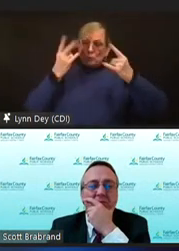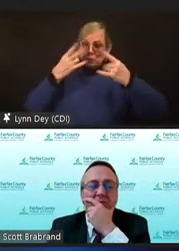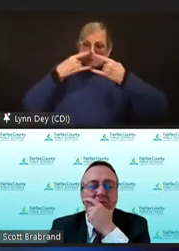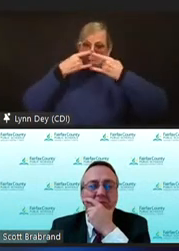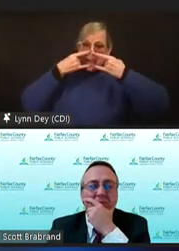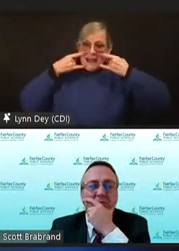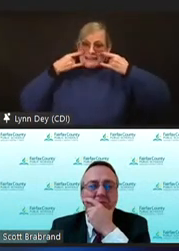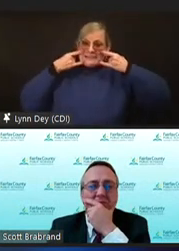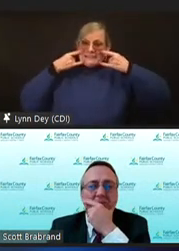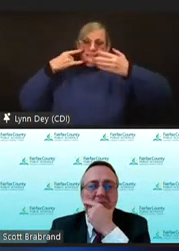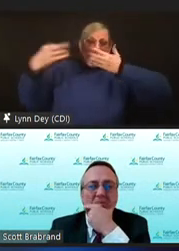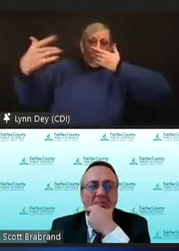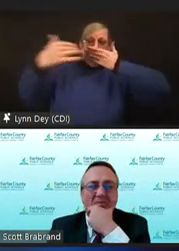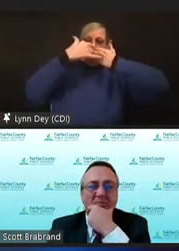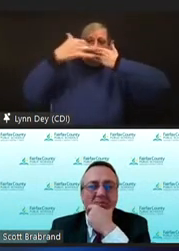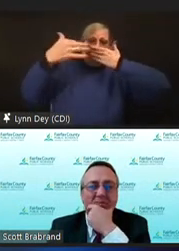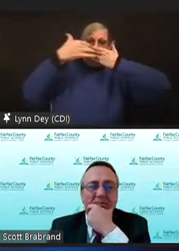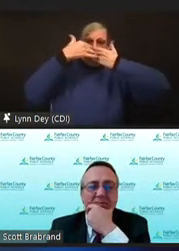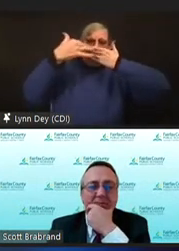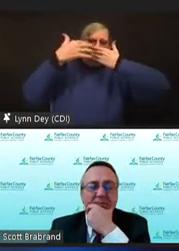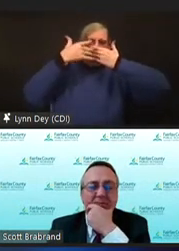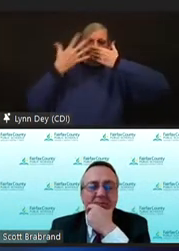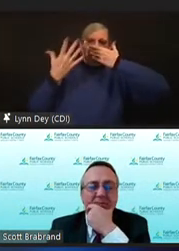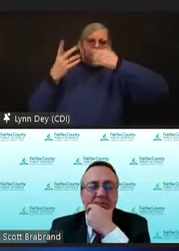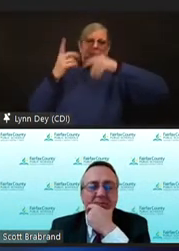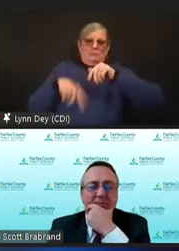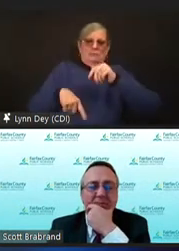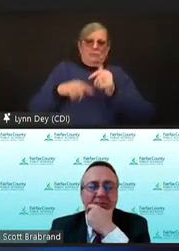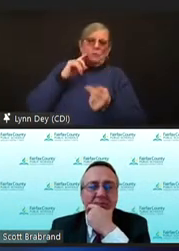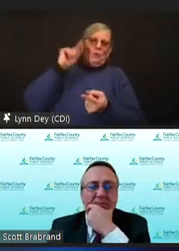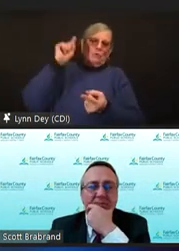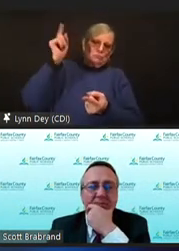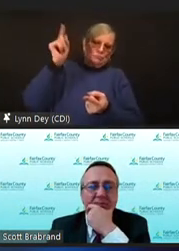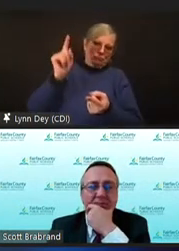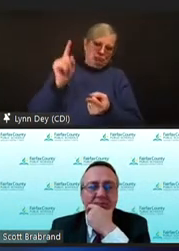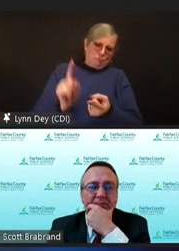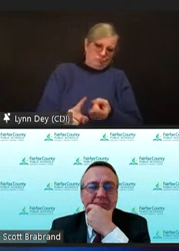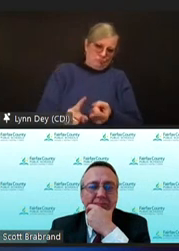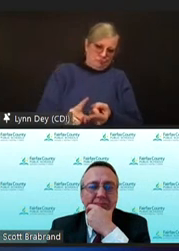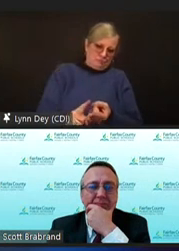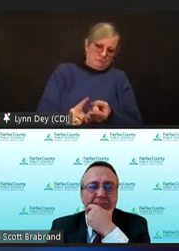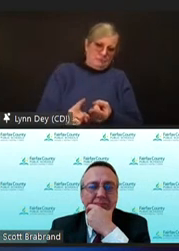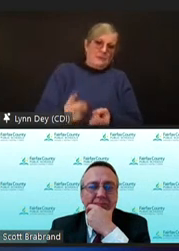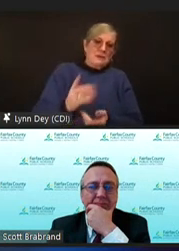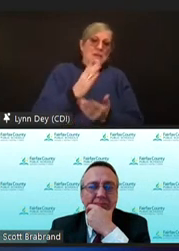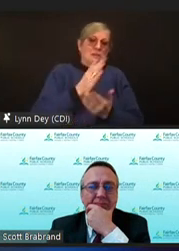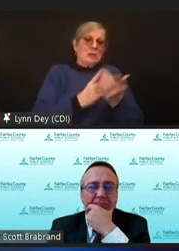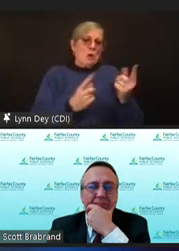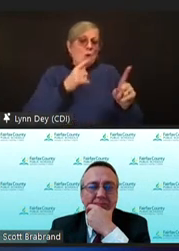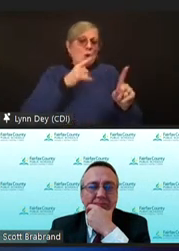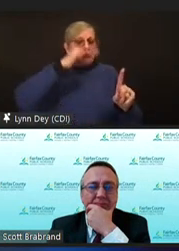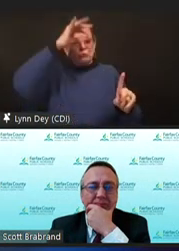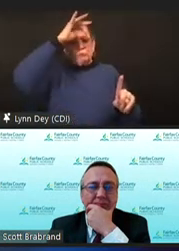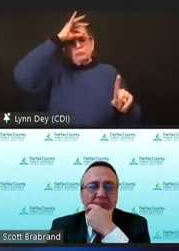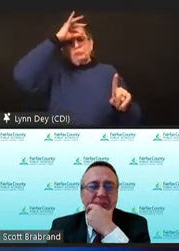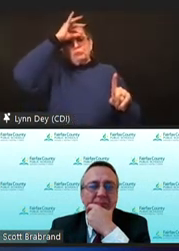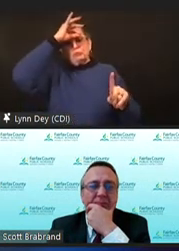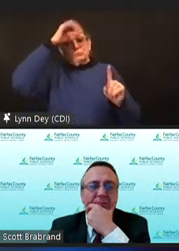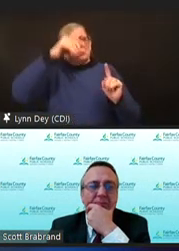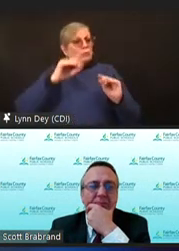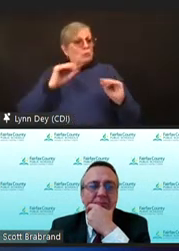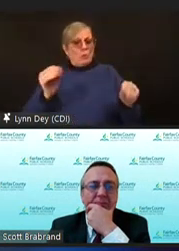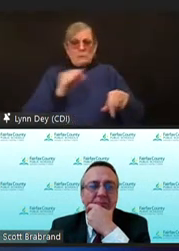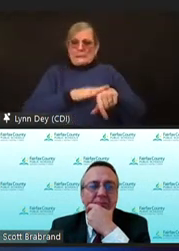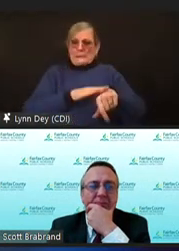prominently intended to help reduce the spread from someone who's asymptomatic or mildly symptomatic, but carrying that